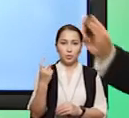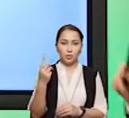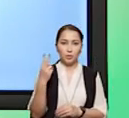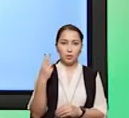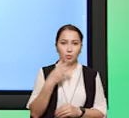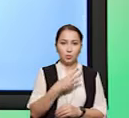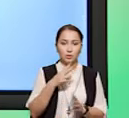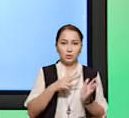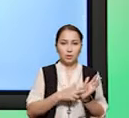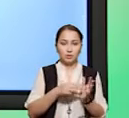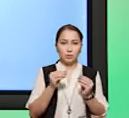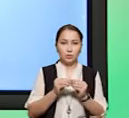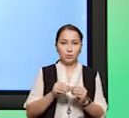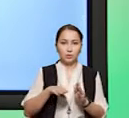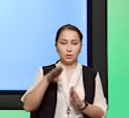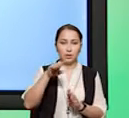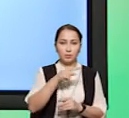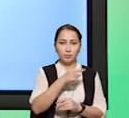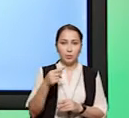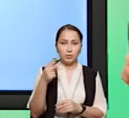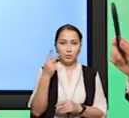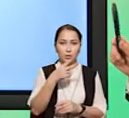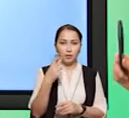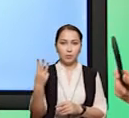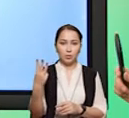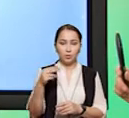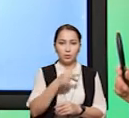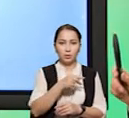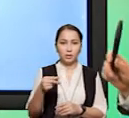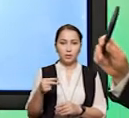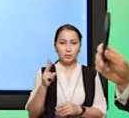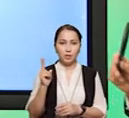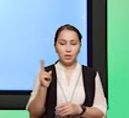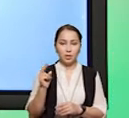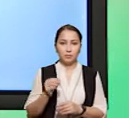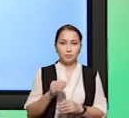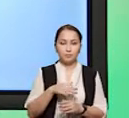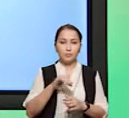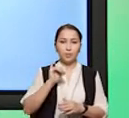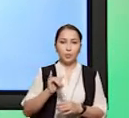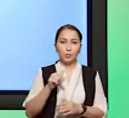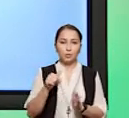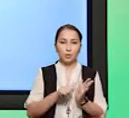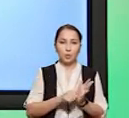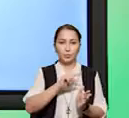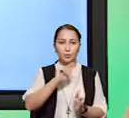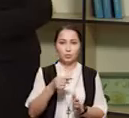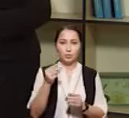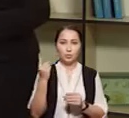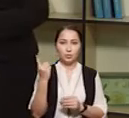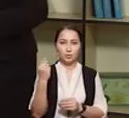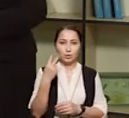1.138 ko'paytirilgan 10 darajasi -23 joul taqsim kelvin. Ko'paytiriladi